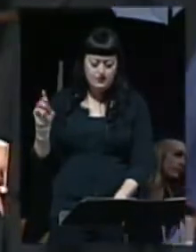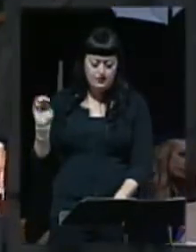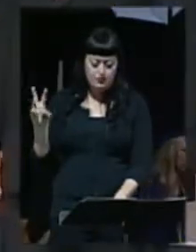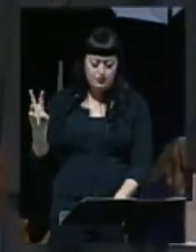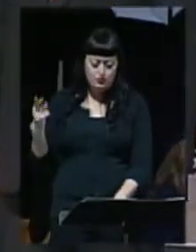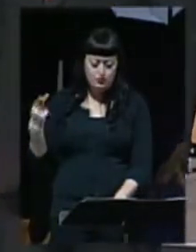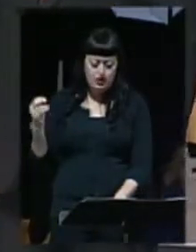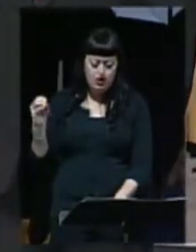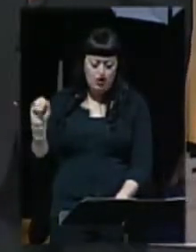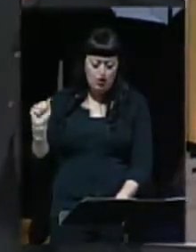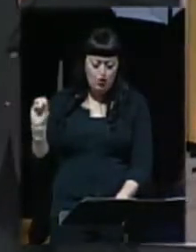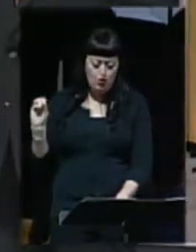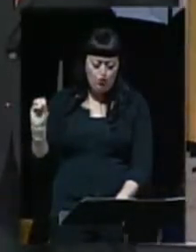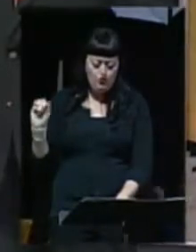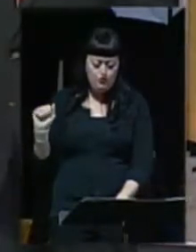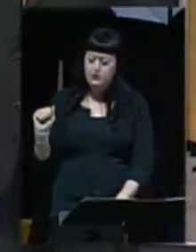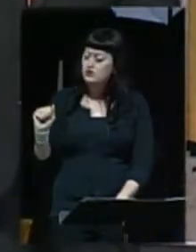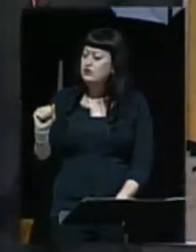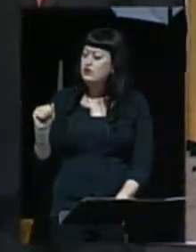Andrew Howe.